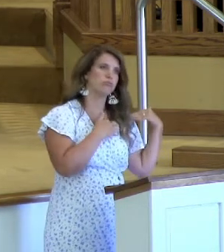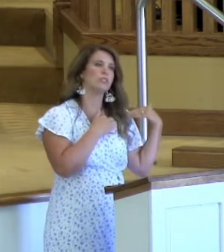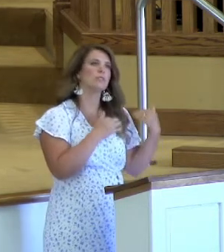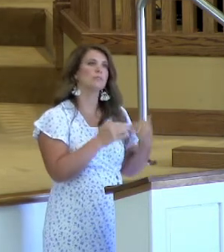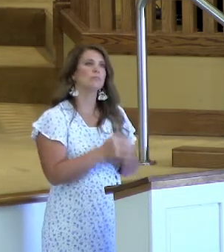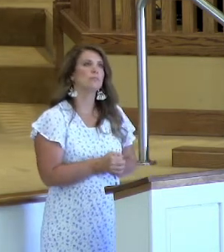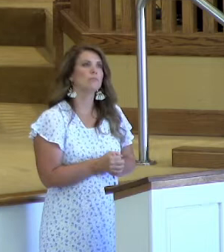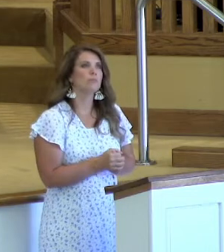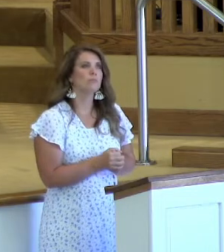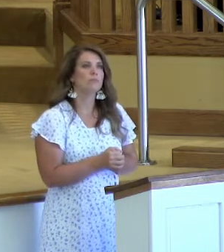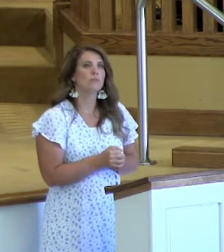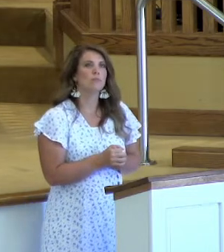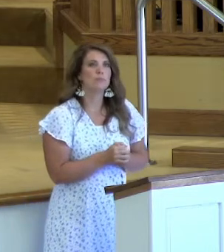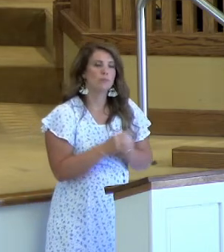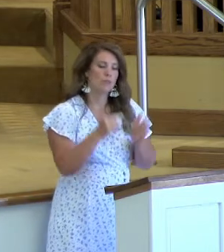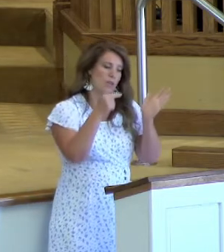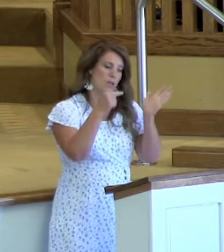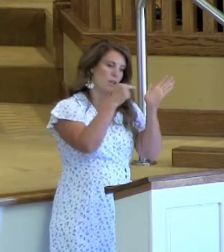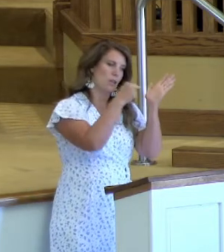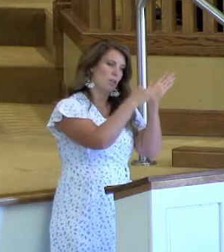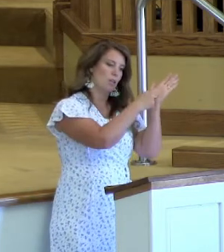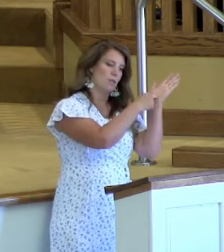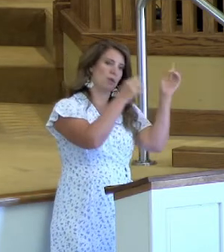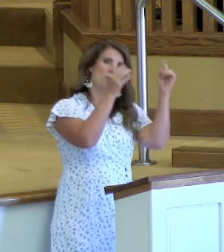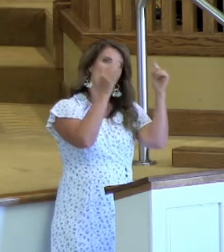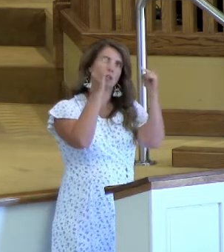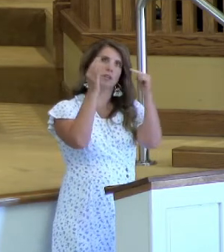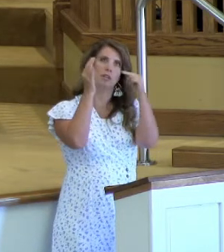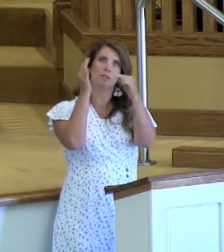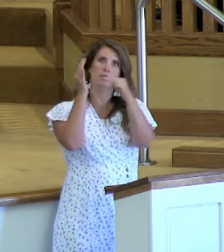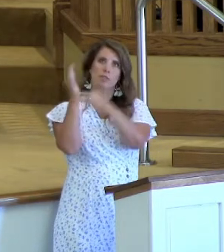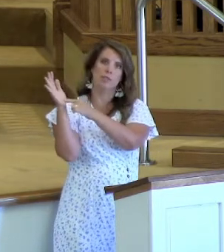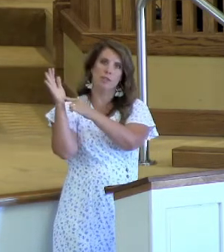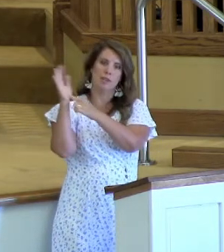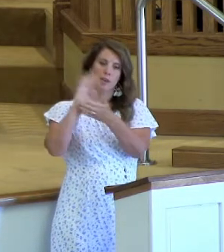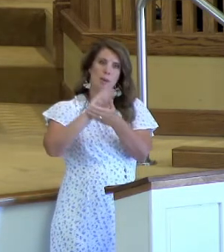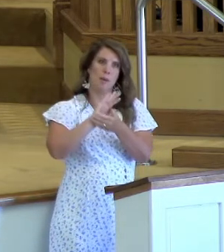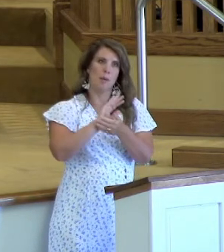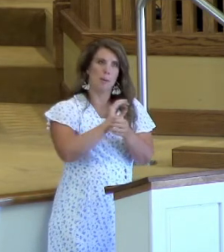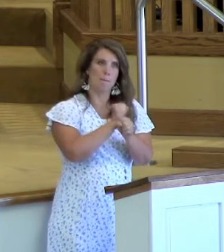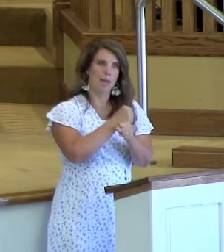burden. The nails that held him set me free.